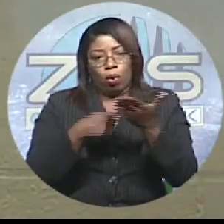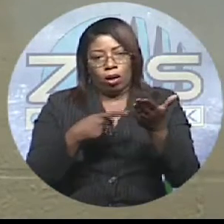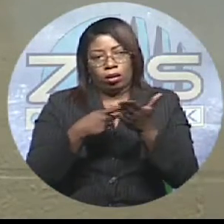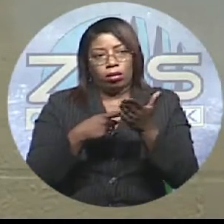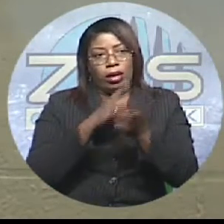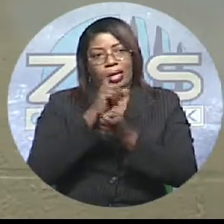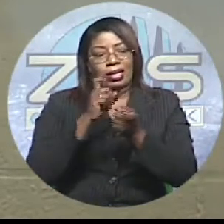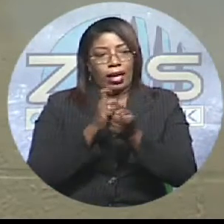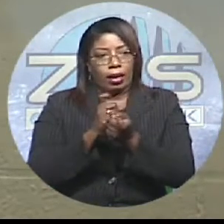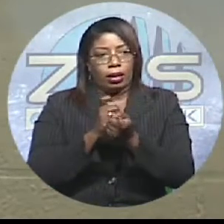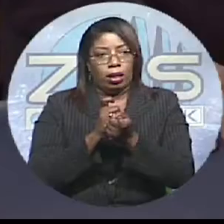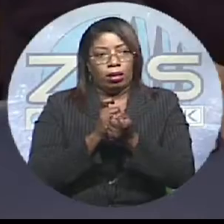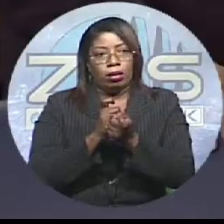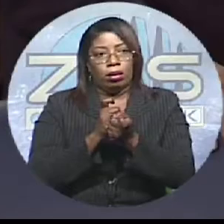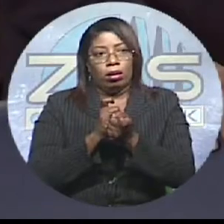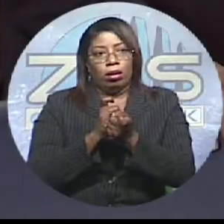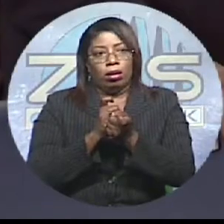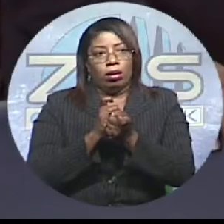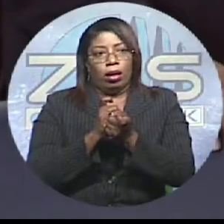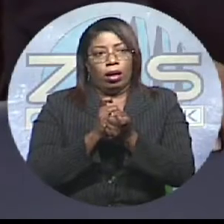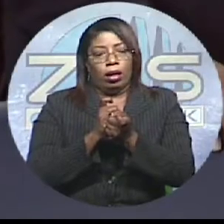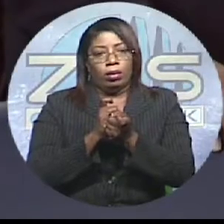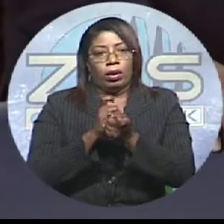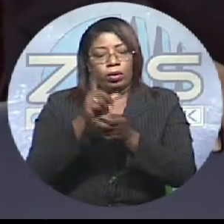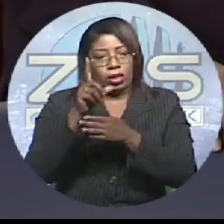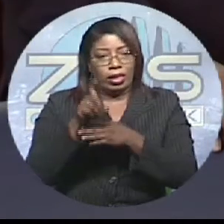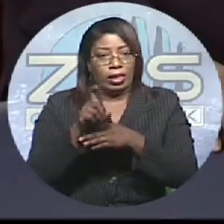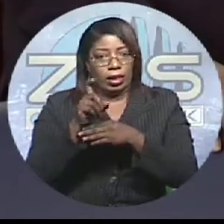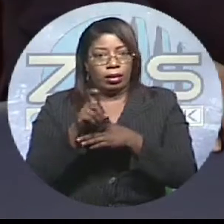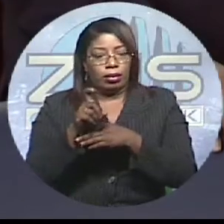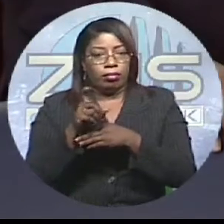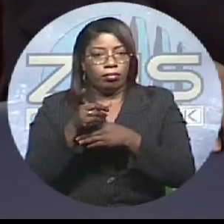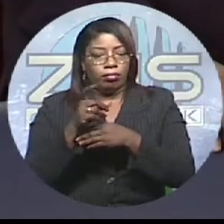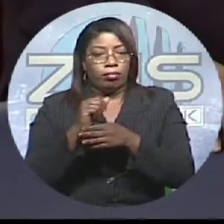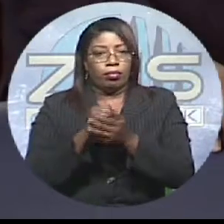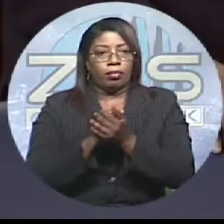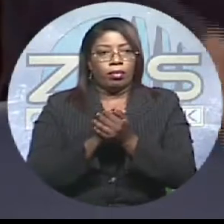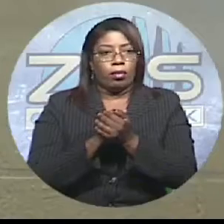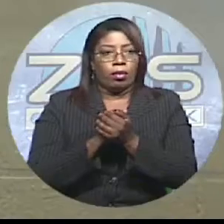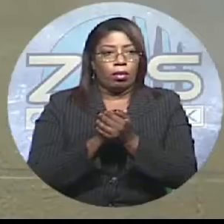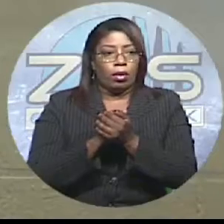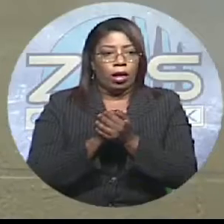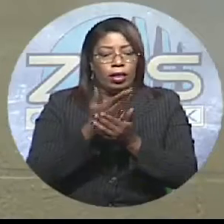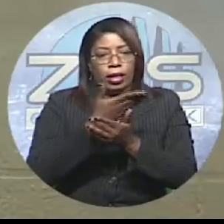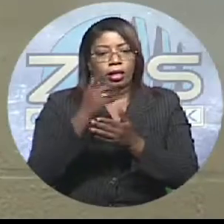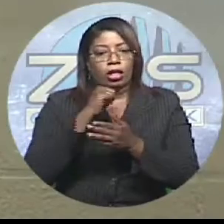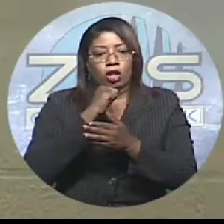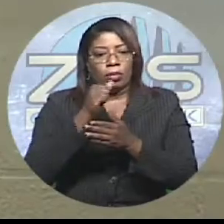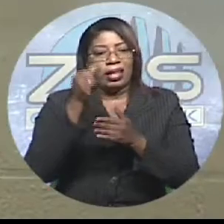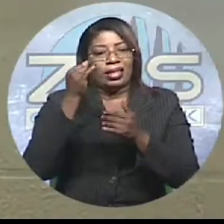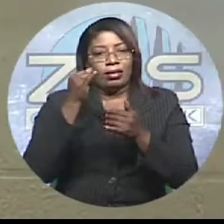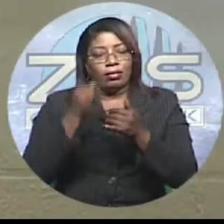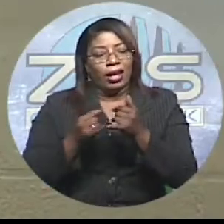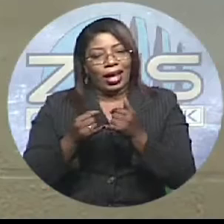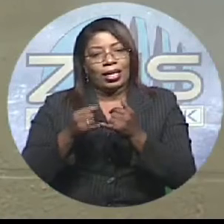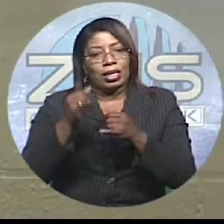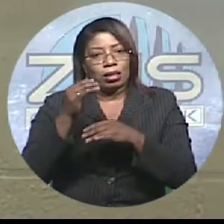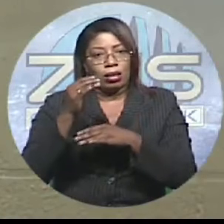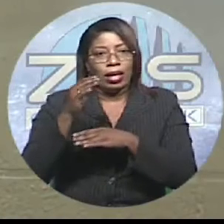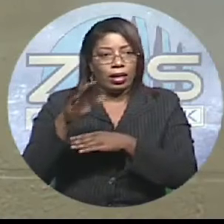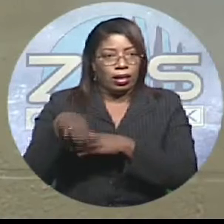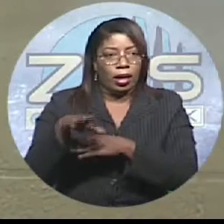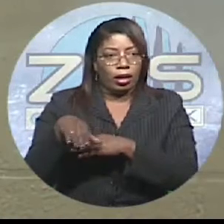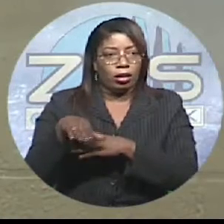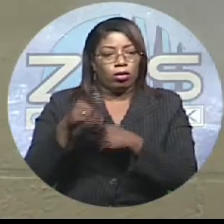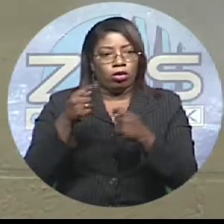restructuring is something that is needed and has been needed for a long time. Plans have not been finalized at this point in time, and I don't think we would want